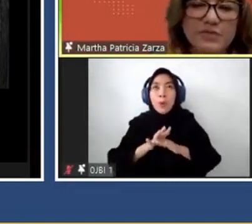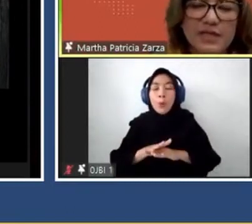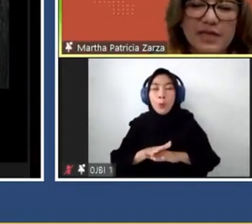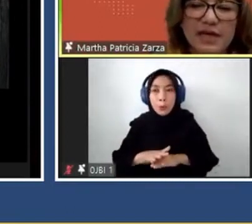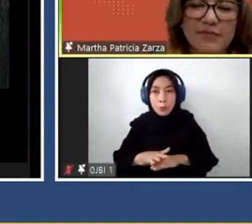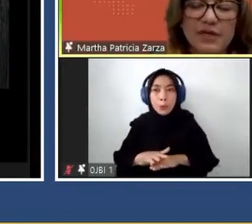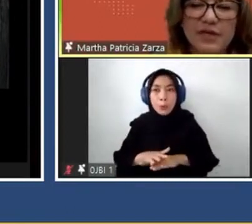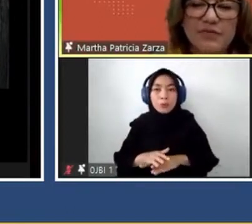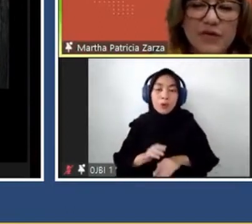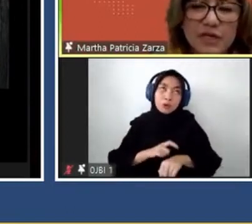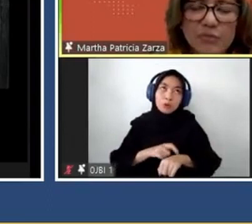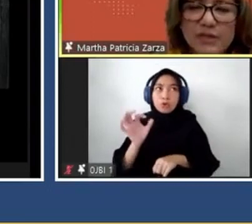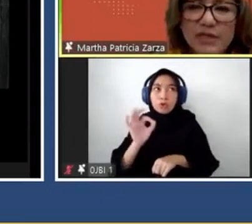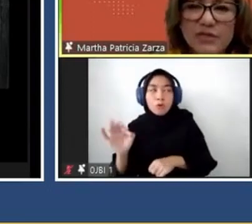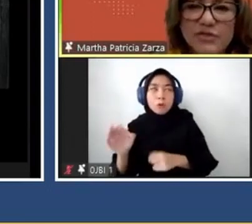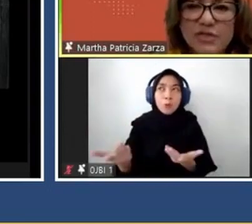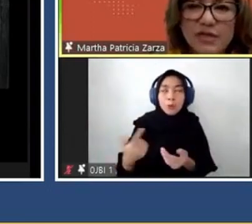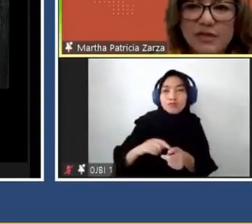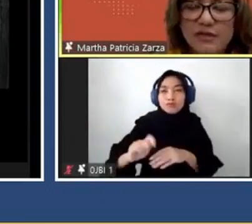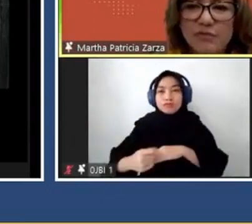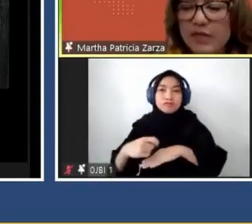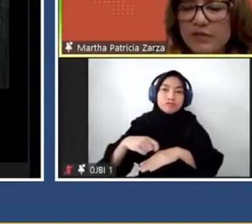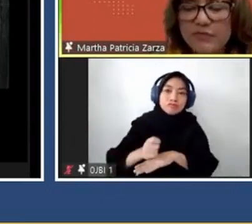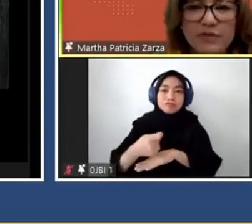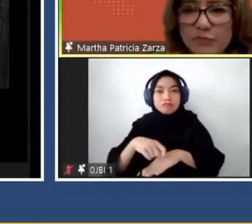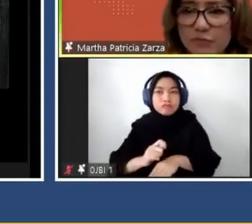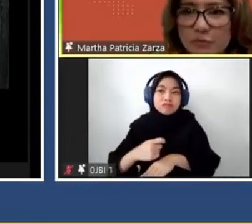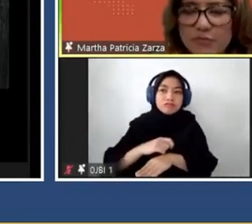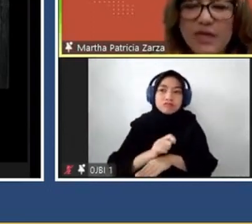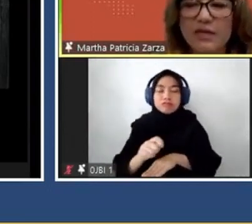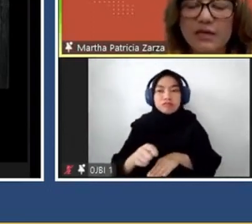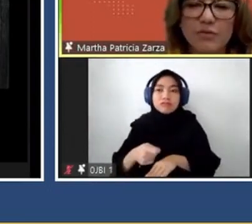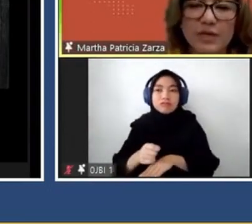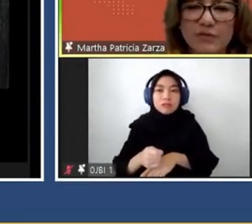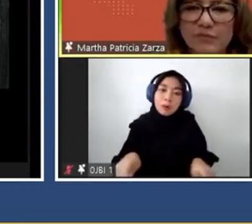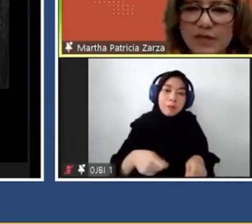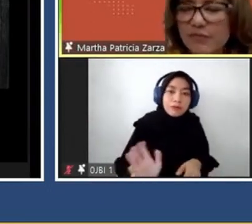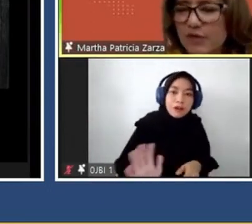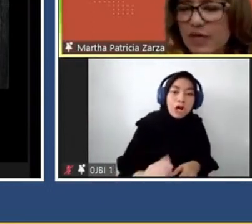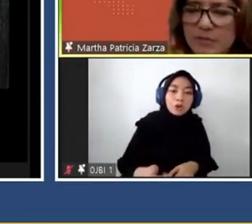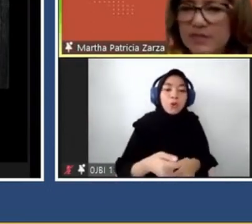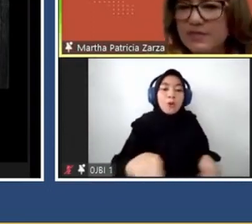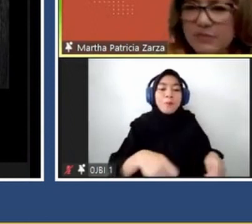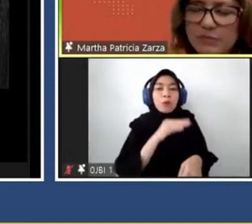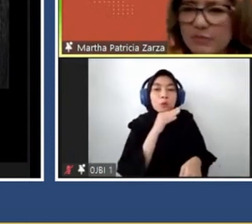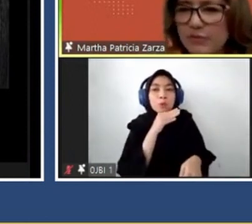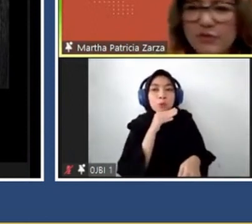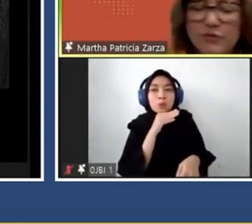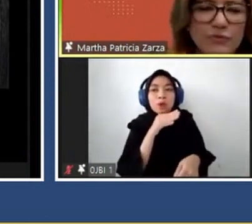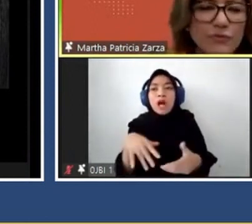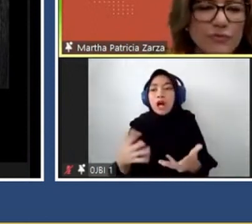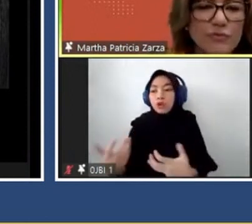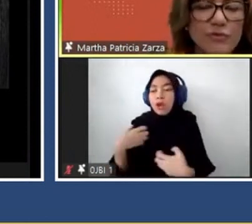few times that they have free, when they are just waiting for the food to be ready, or waiting for the animals